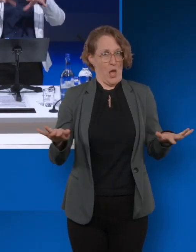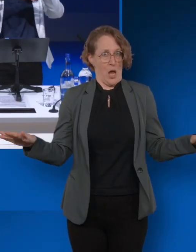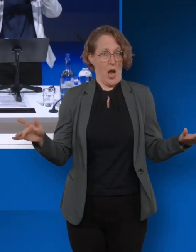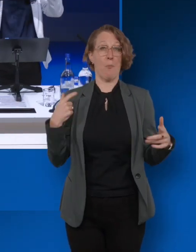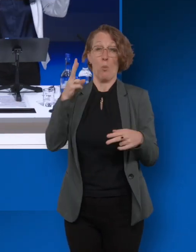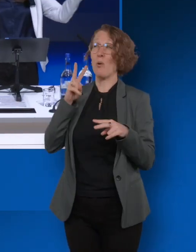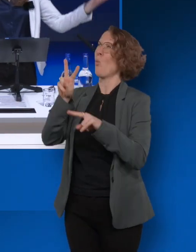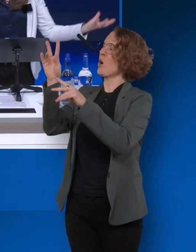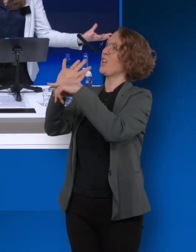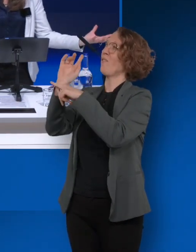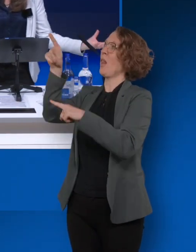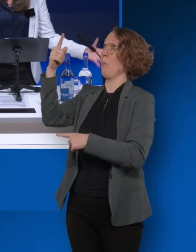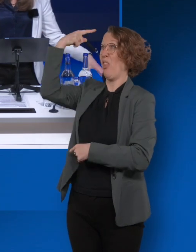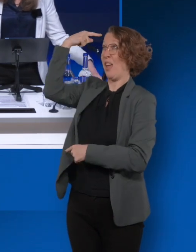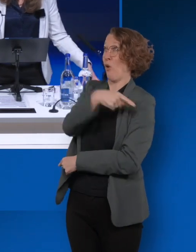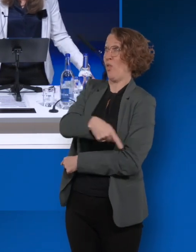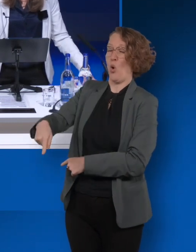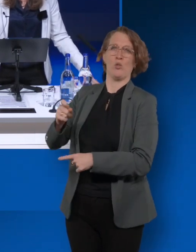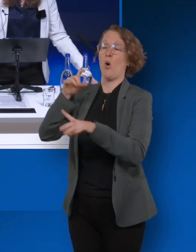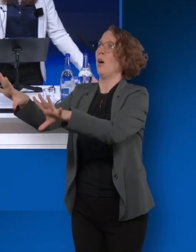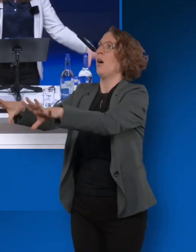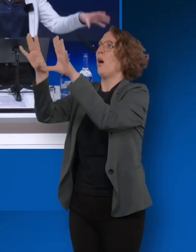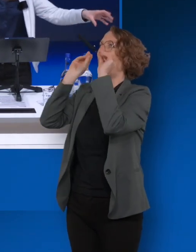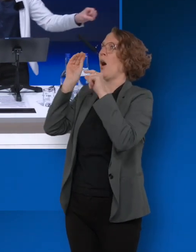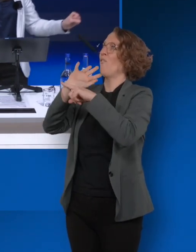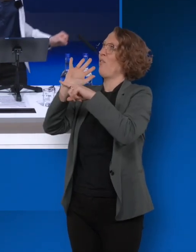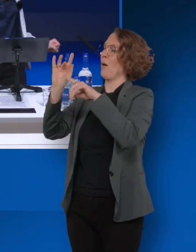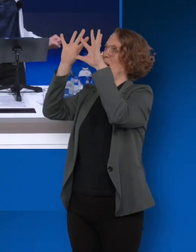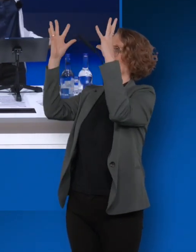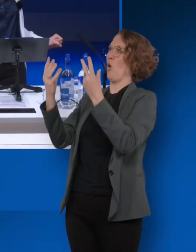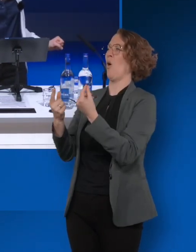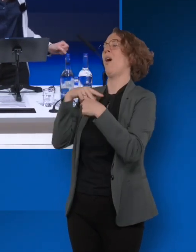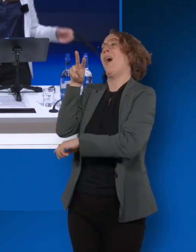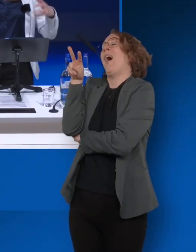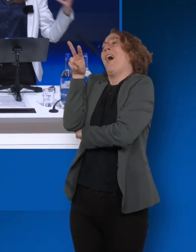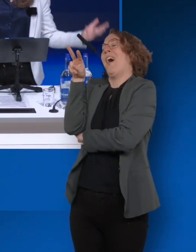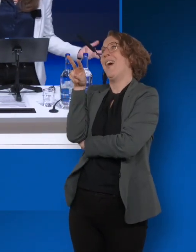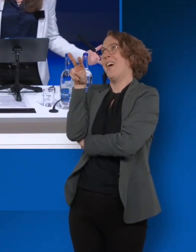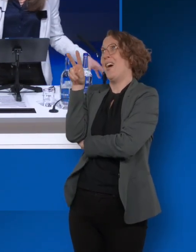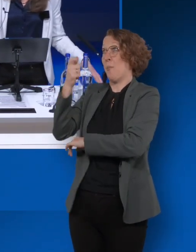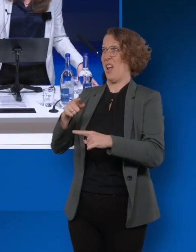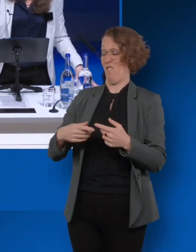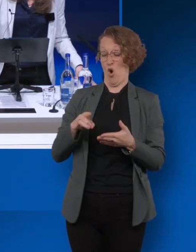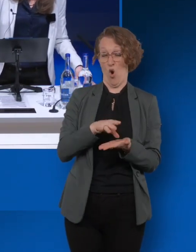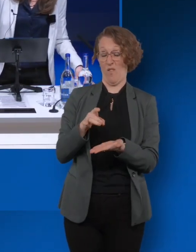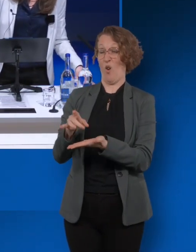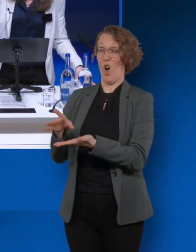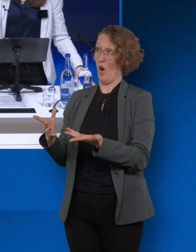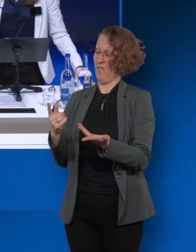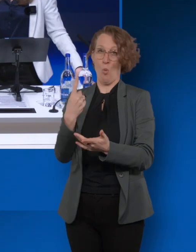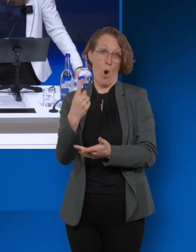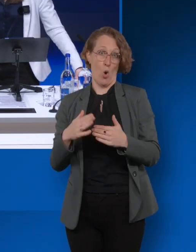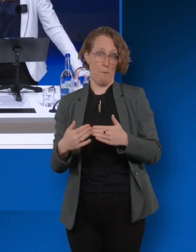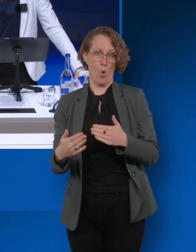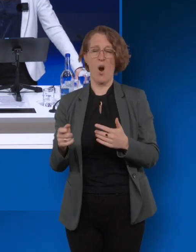about the building blocks, you're experiencing the film as a whole. And yet, if you remove any one of those building blocks, the film wouldn't be what it is.